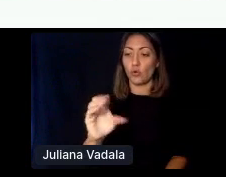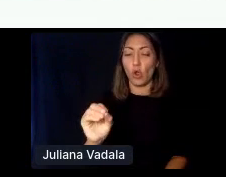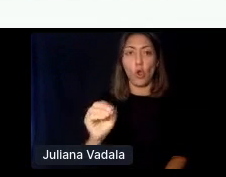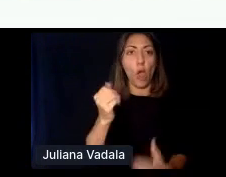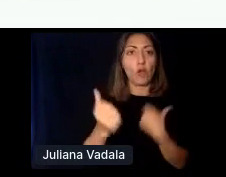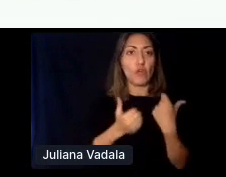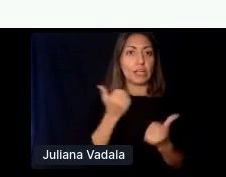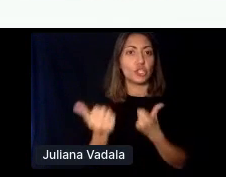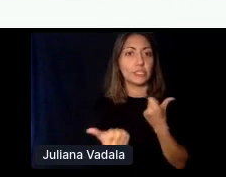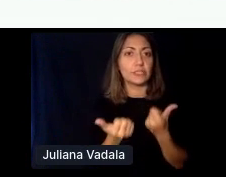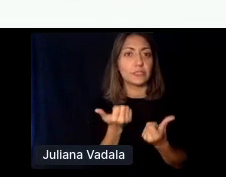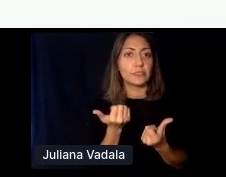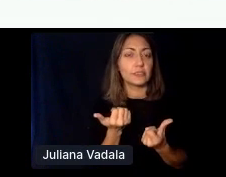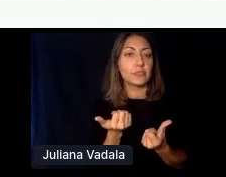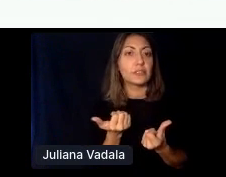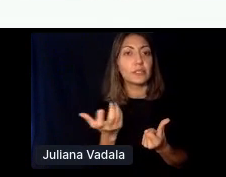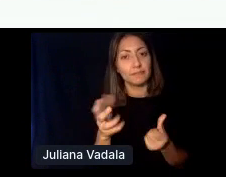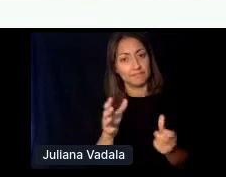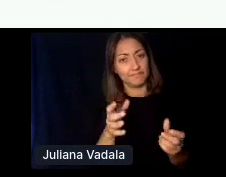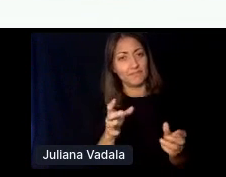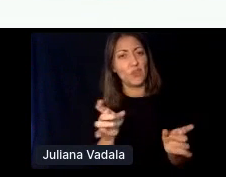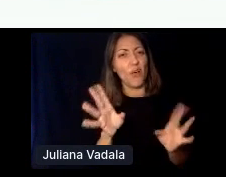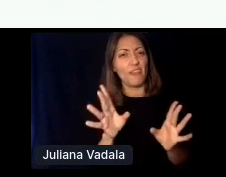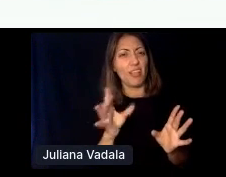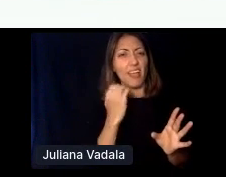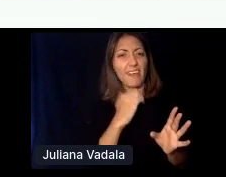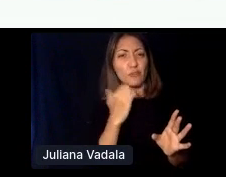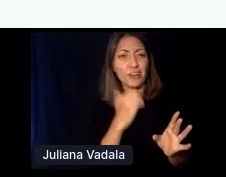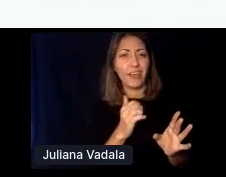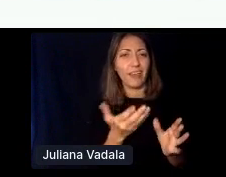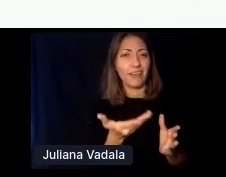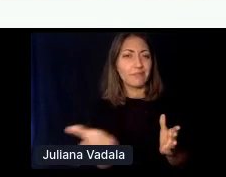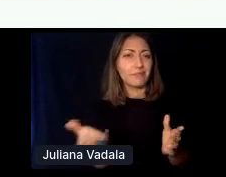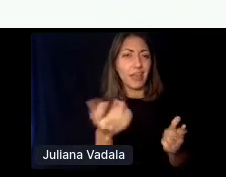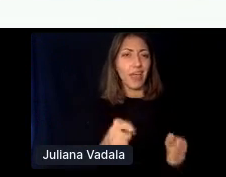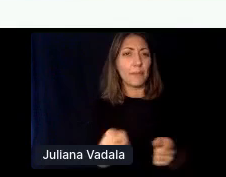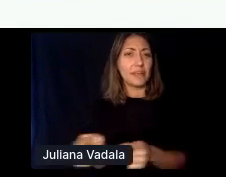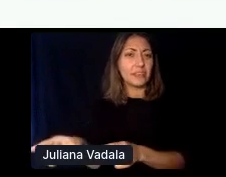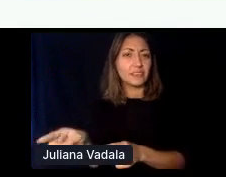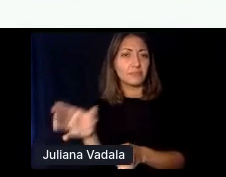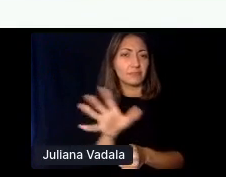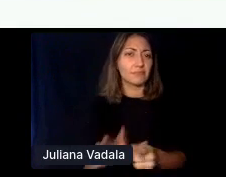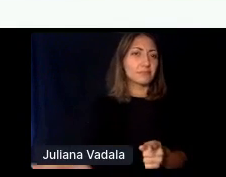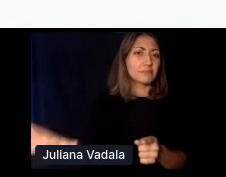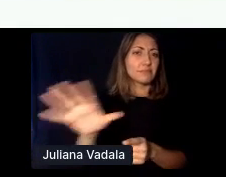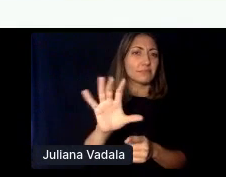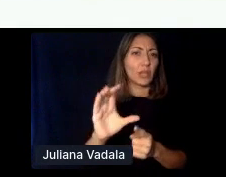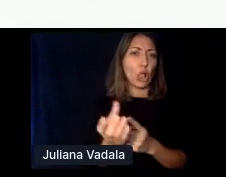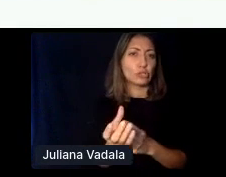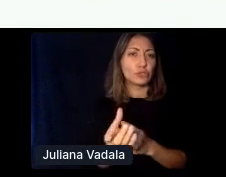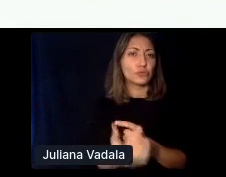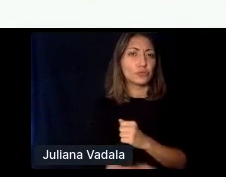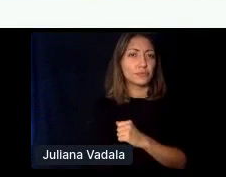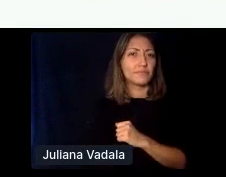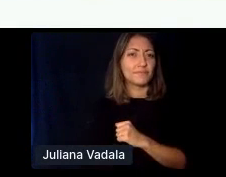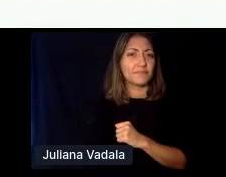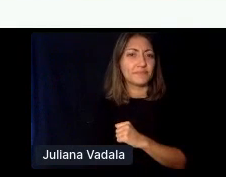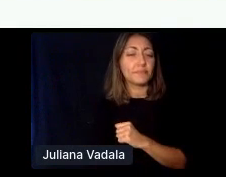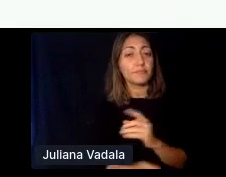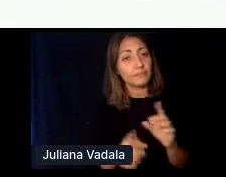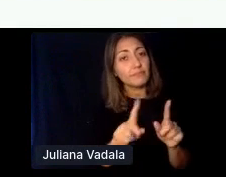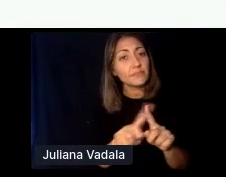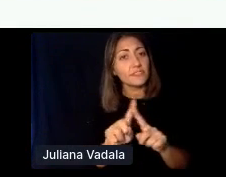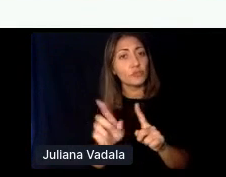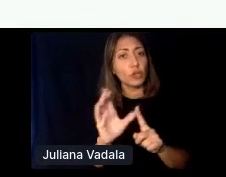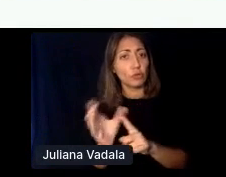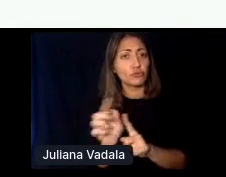back to the multiple crises that we're in right now, you never know where people are. So we encourage everyone, all of us